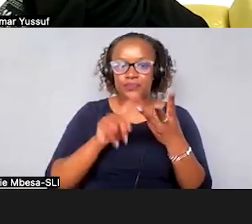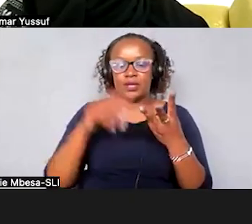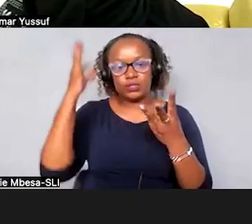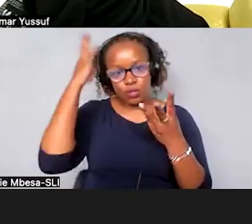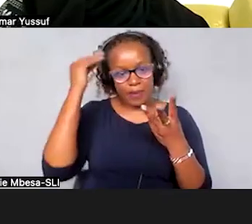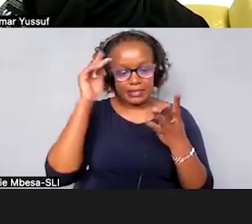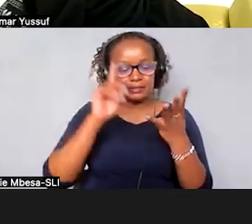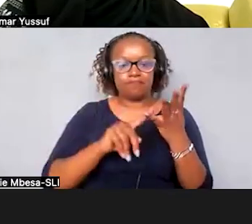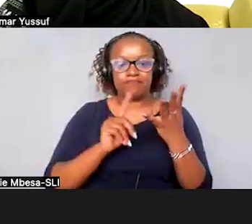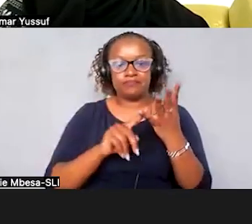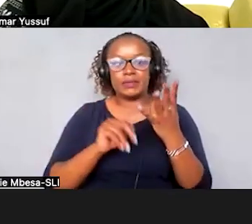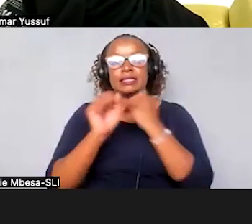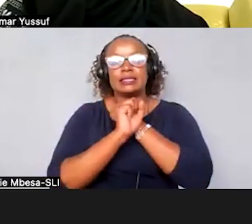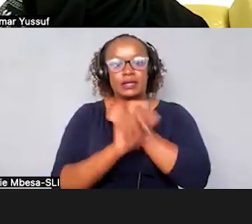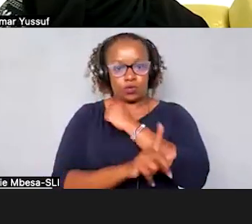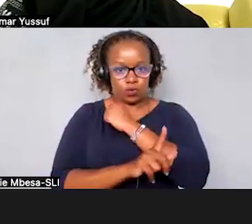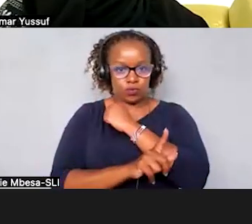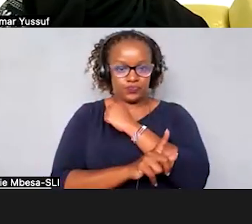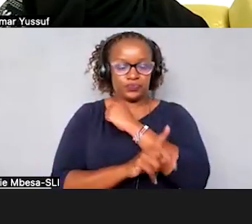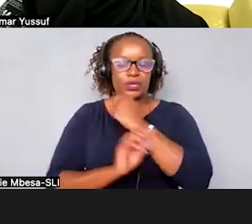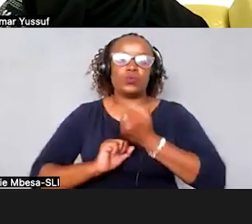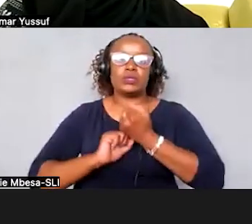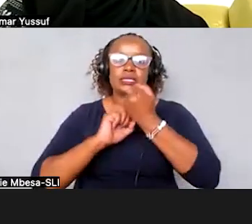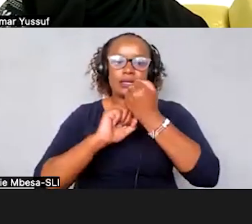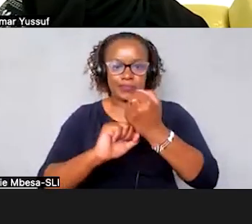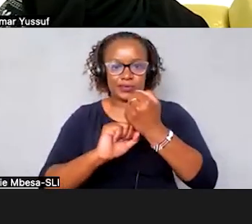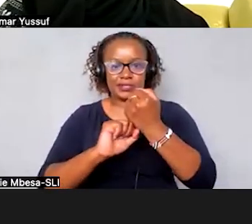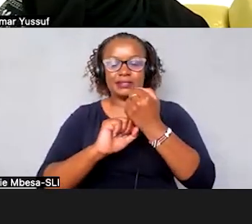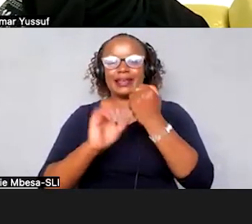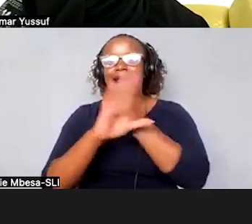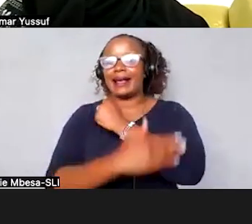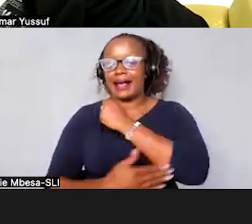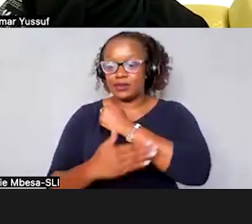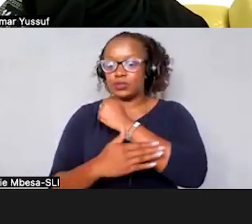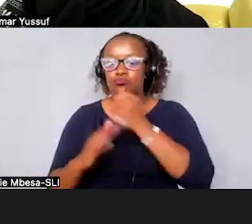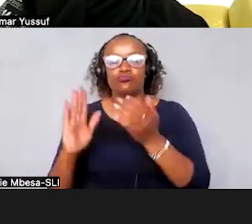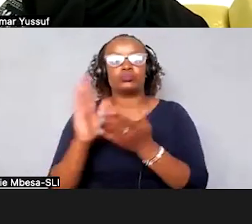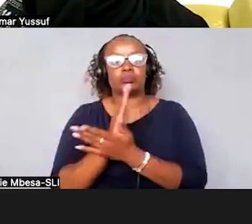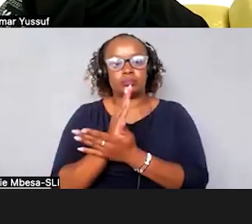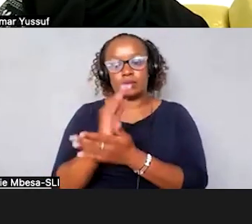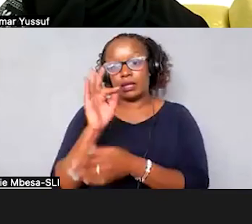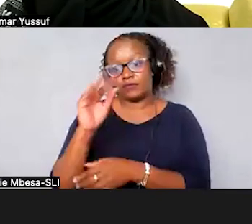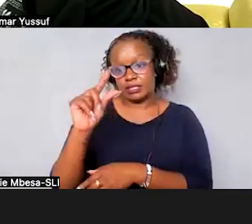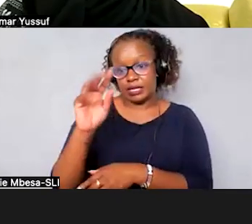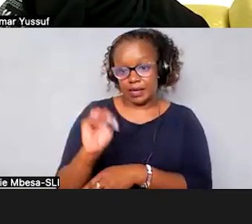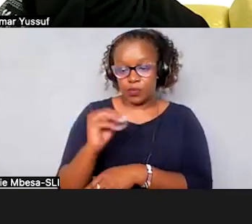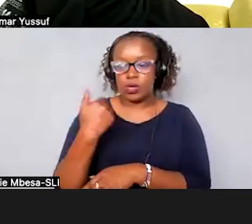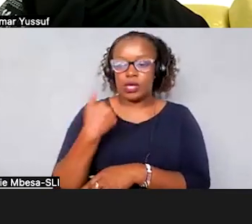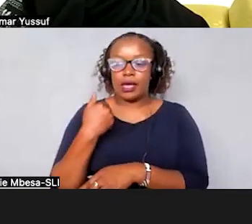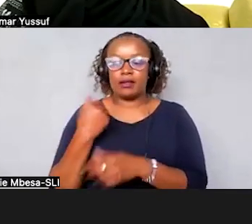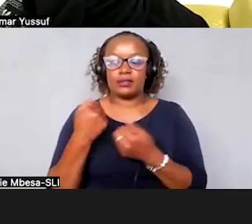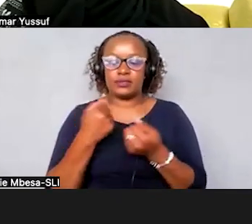support national efforts to end FGM, and we use localized strategies, including